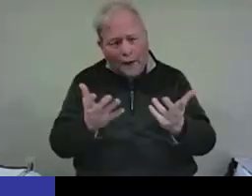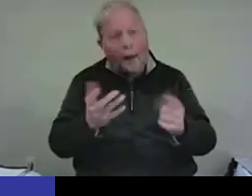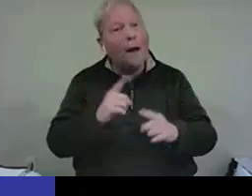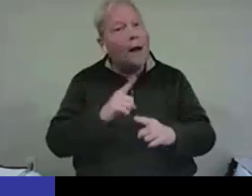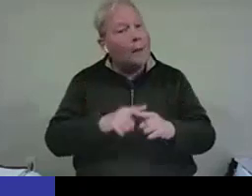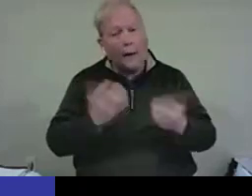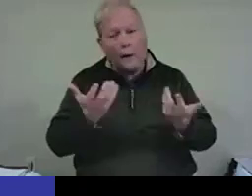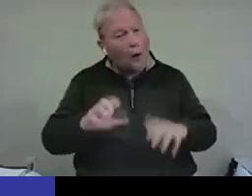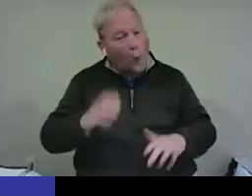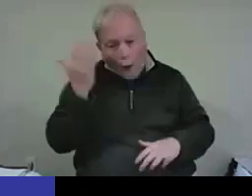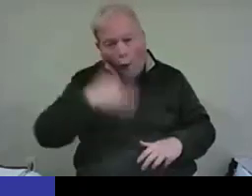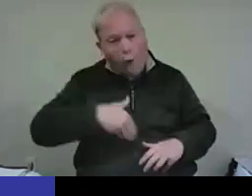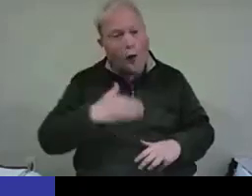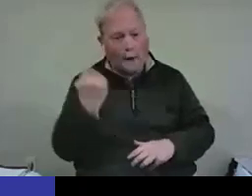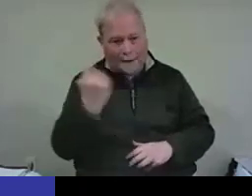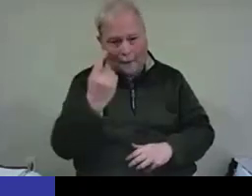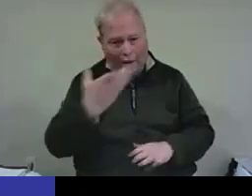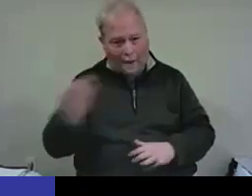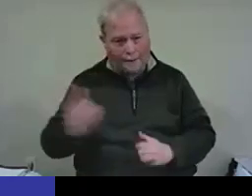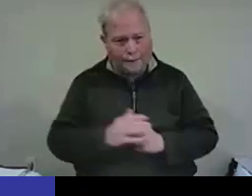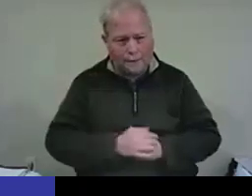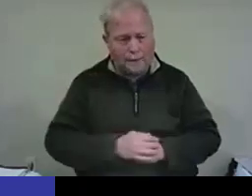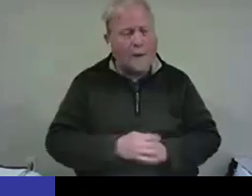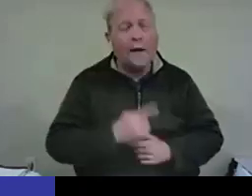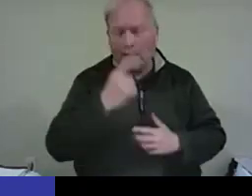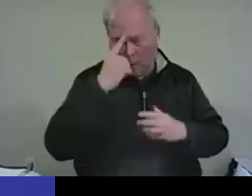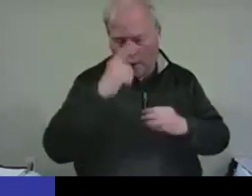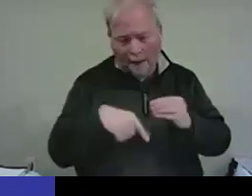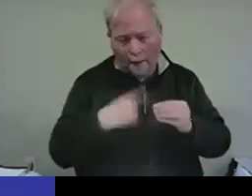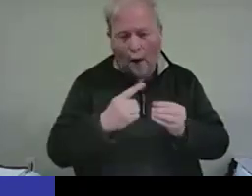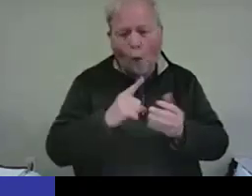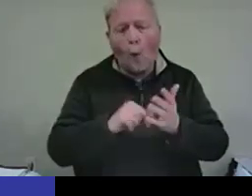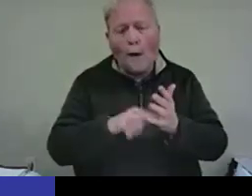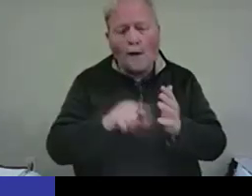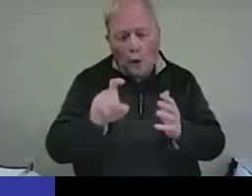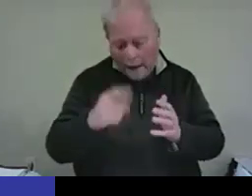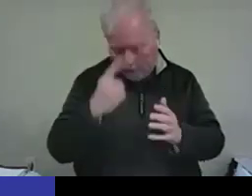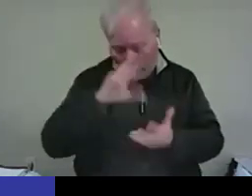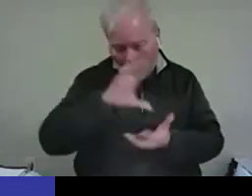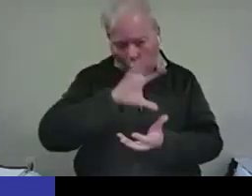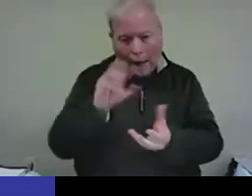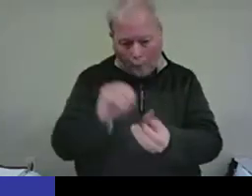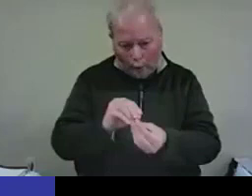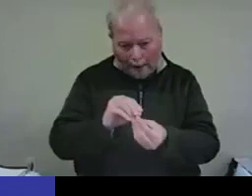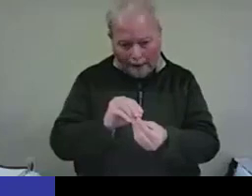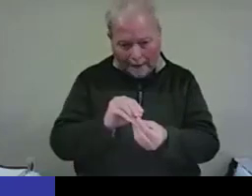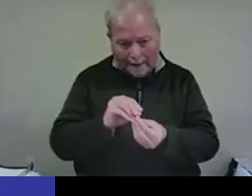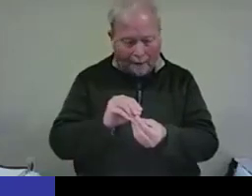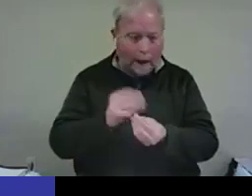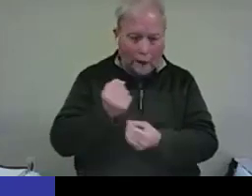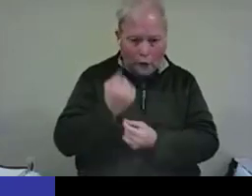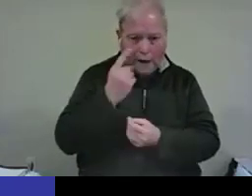what information you need to get a comprehensive picture of the student and the world that they live in.